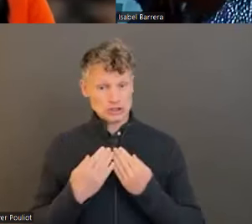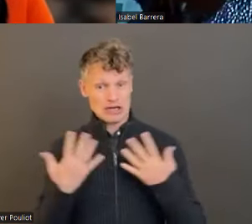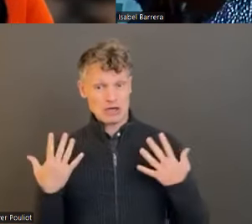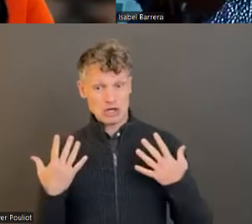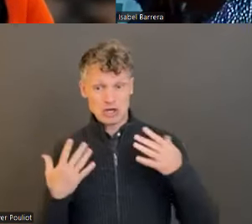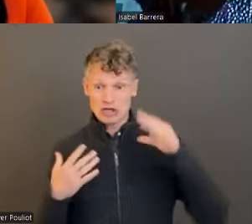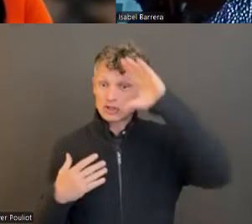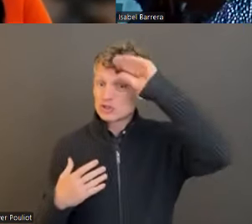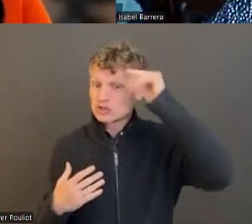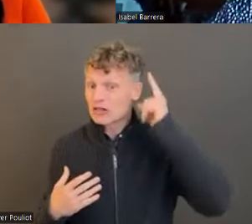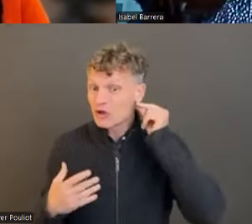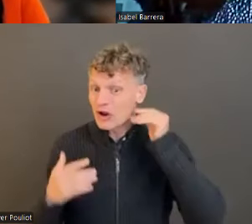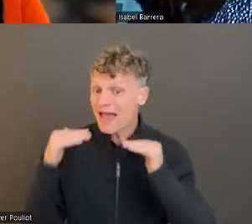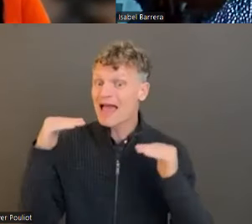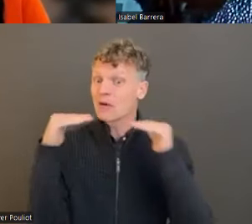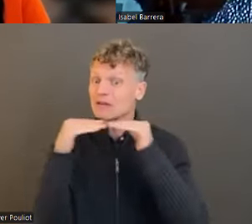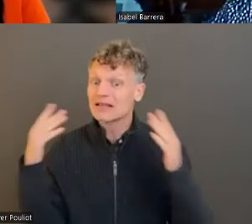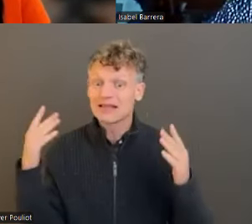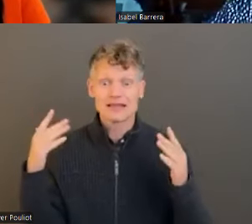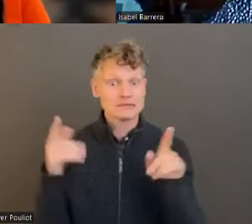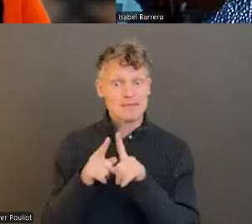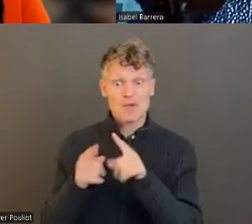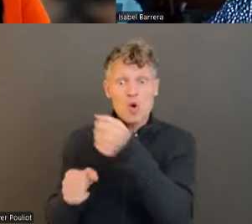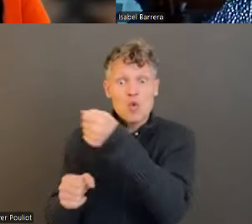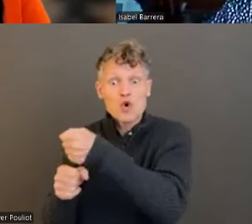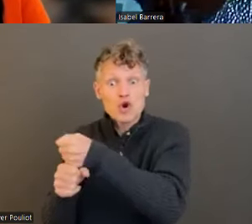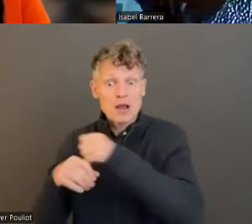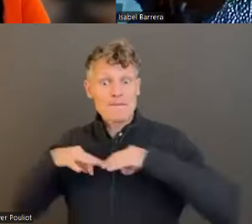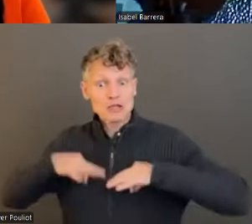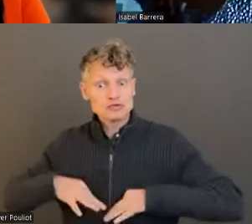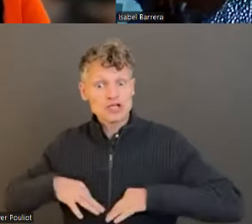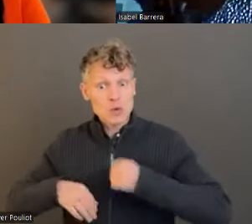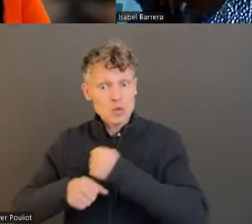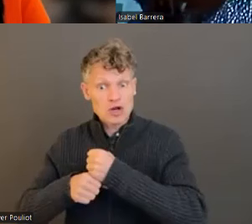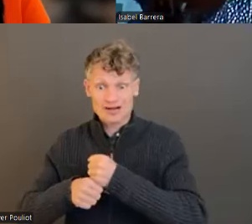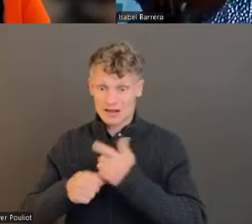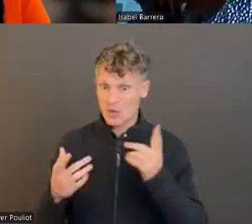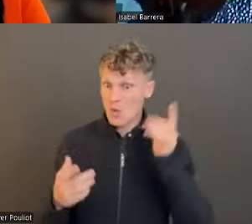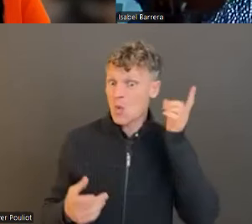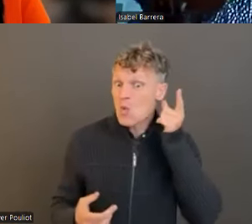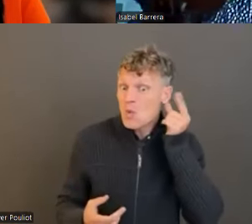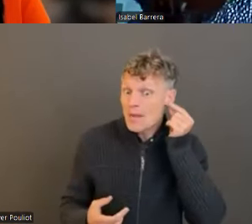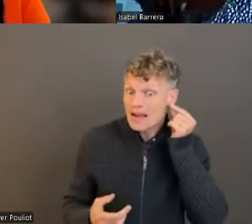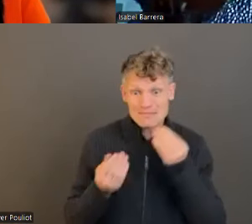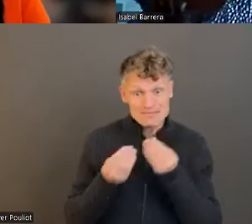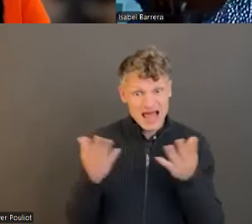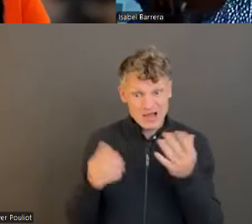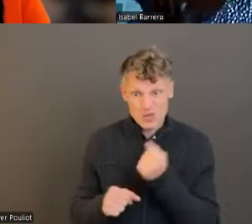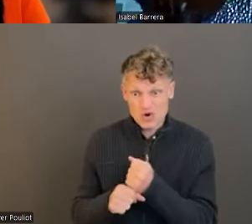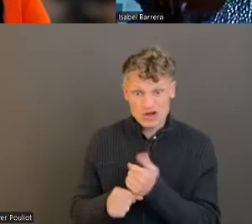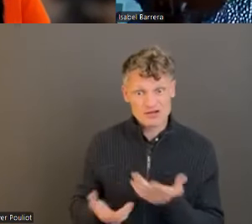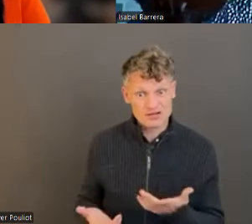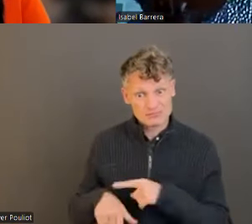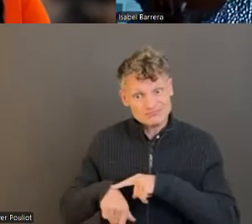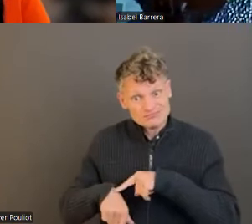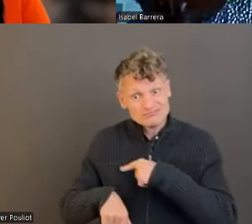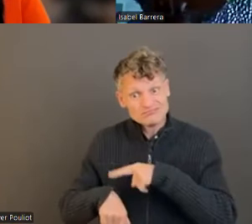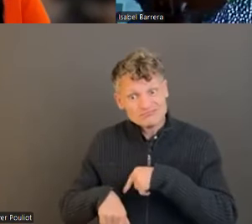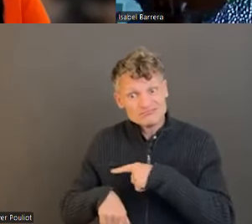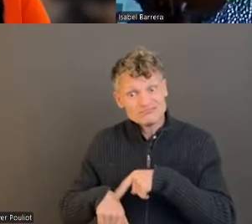Ministry of Work. Many women work. We have long days of work. So for instance, for self-care, we have no time